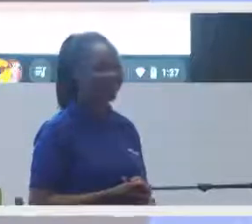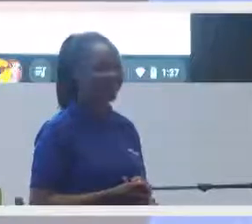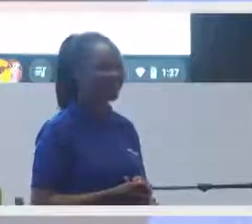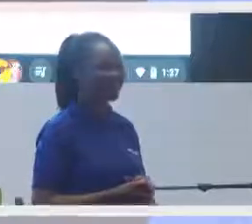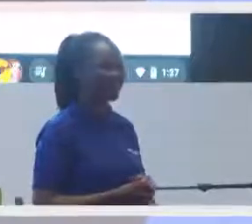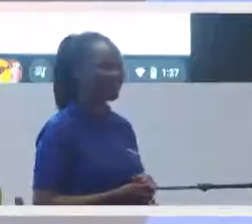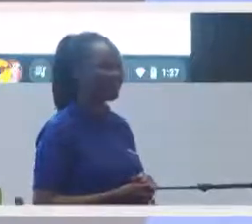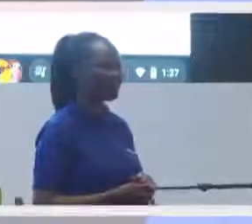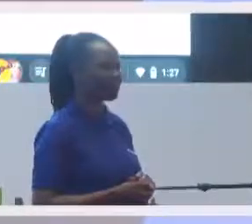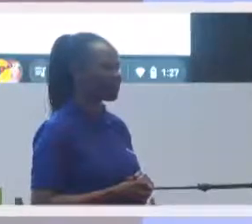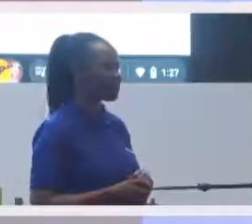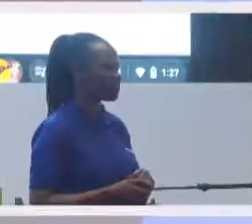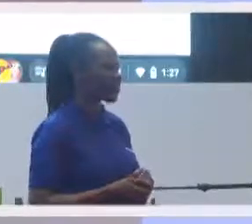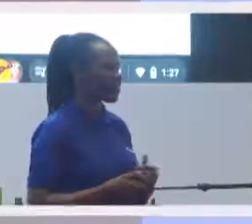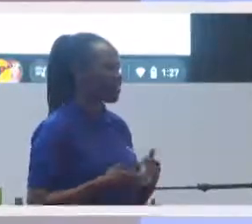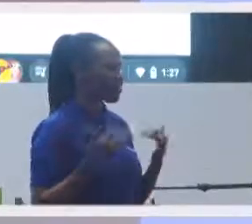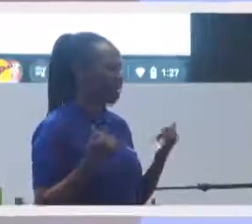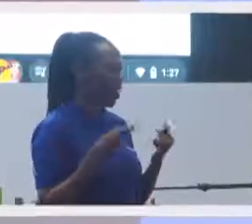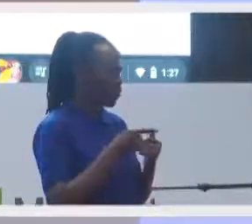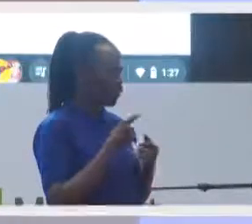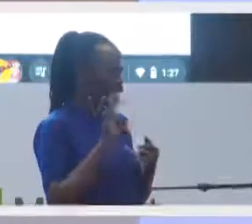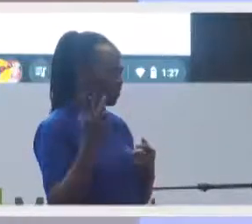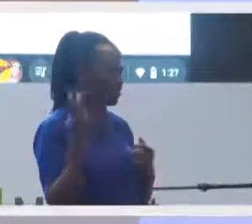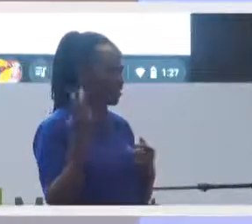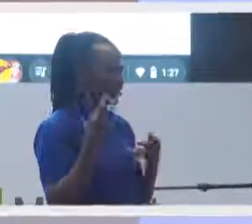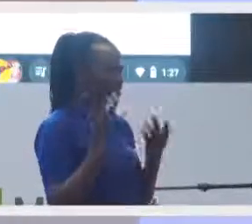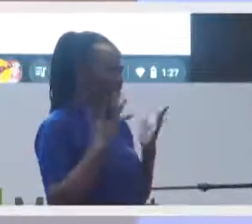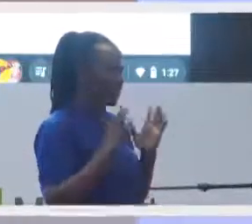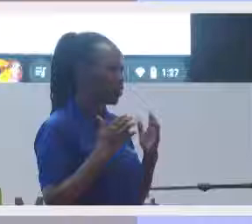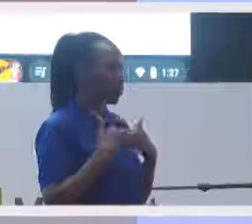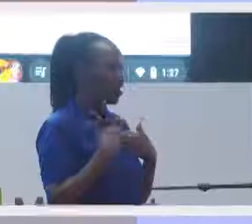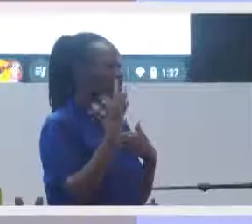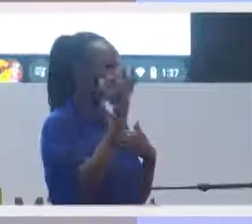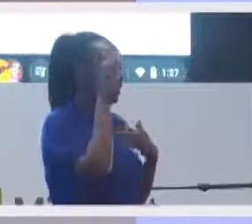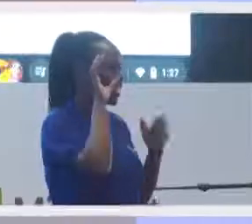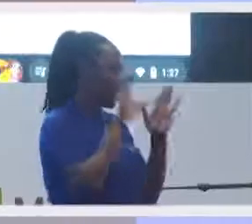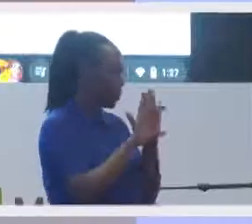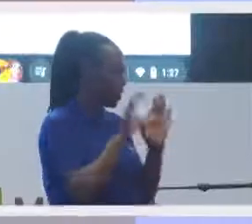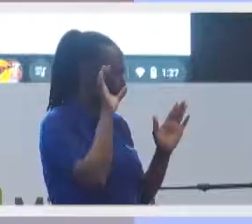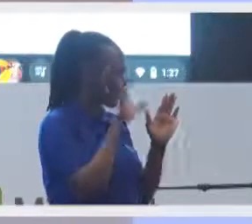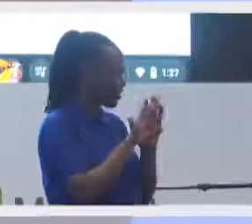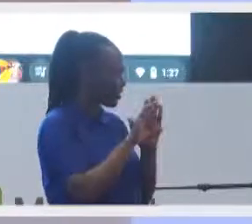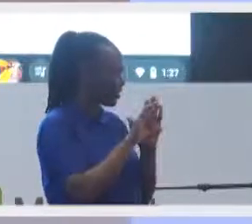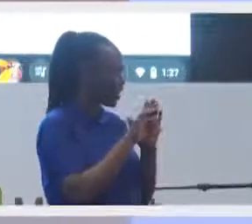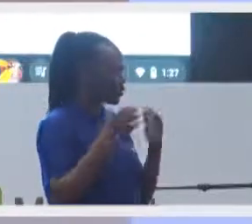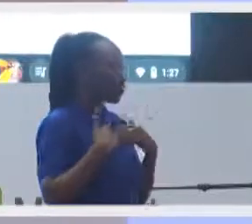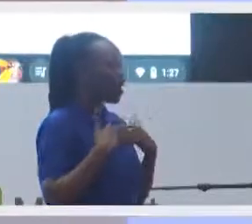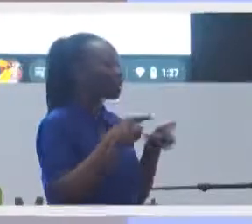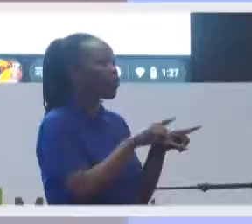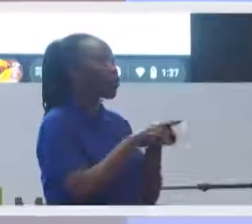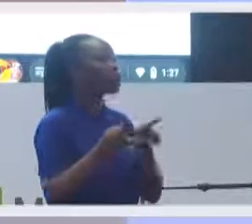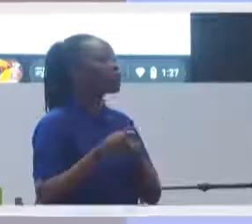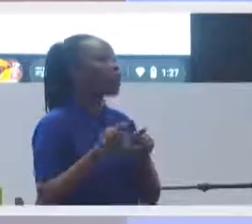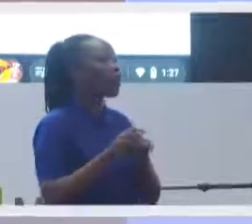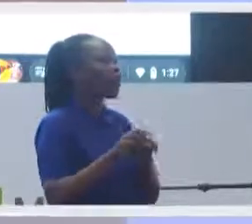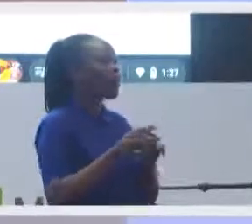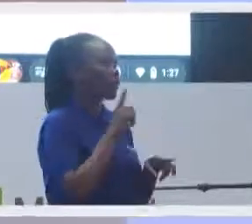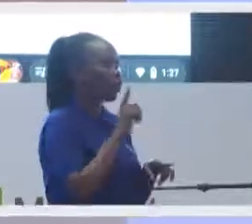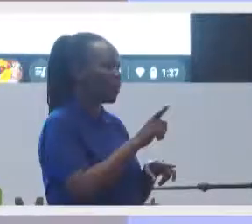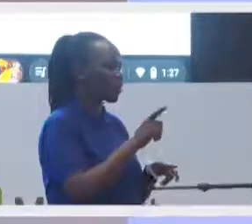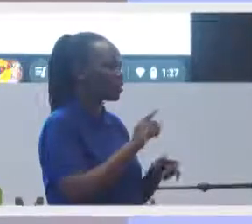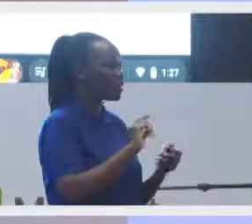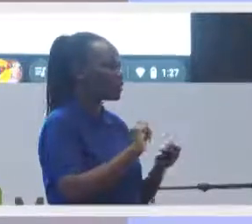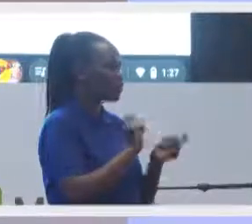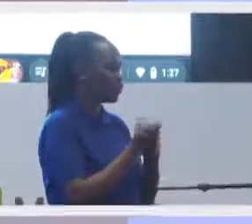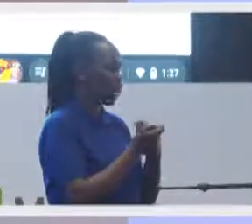So as you may have heard, there were 3 unlabeled images, as well as a prompt to turn on Get Image